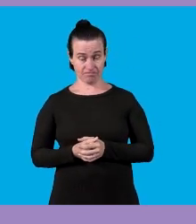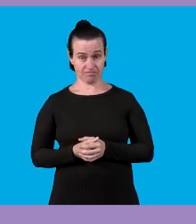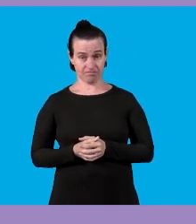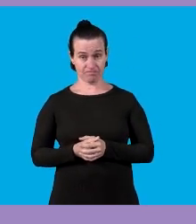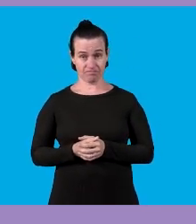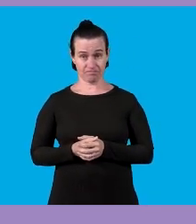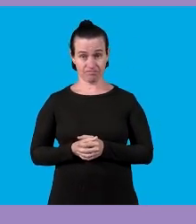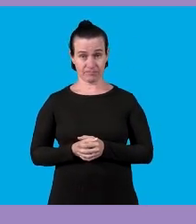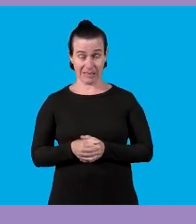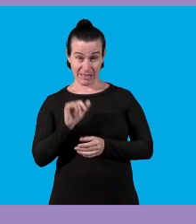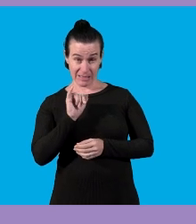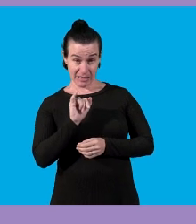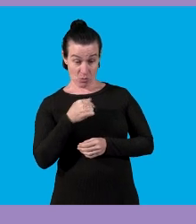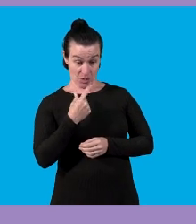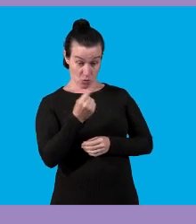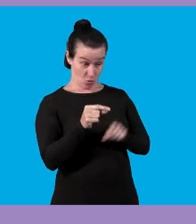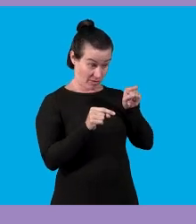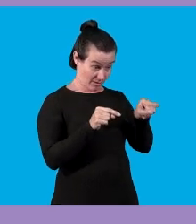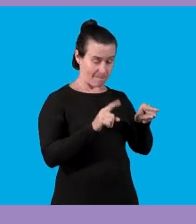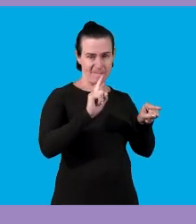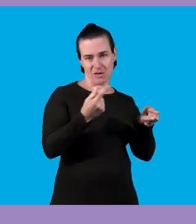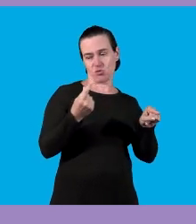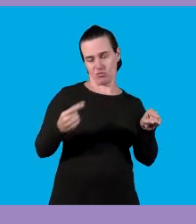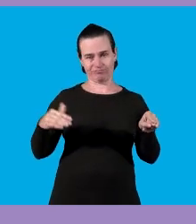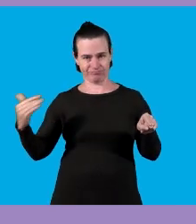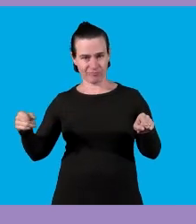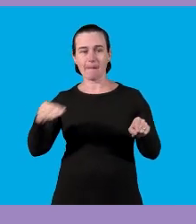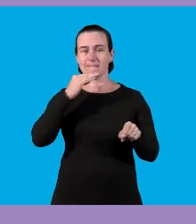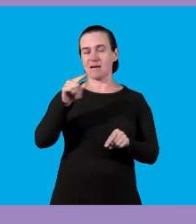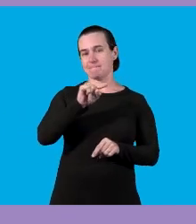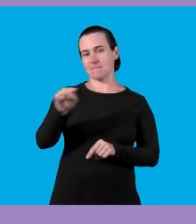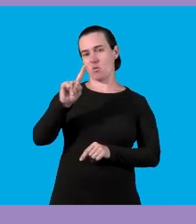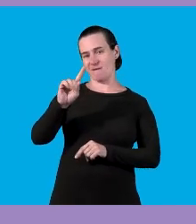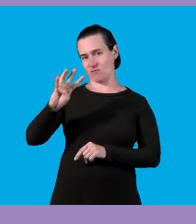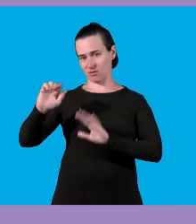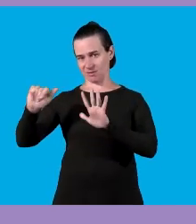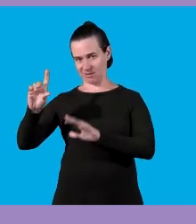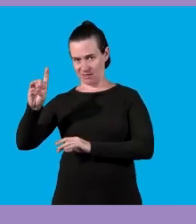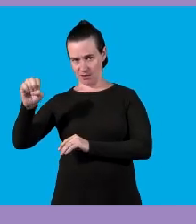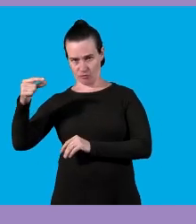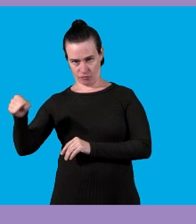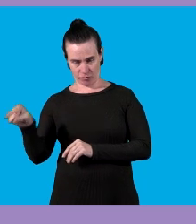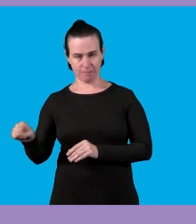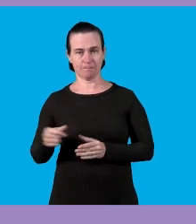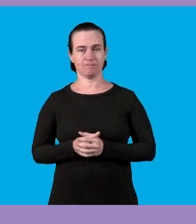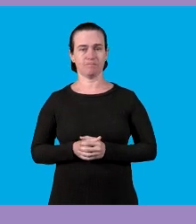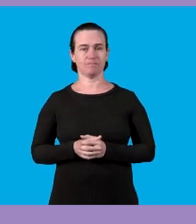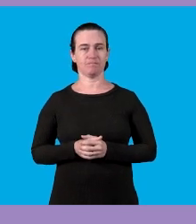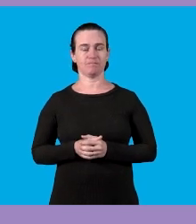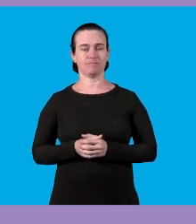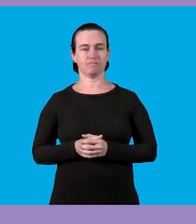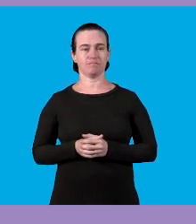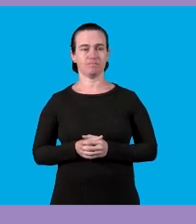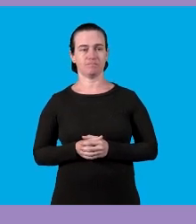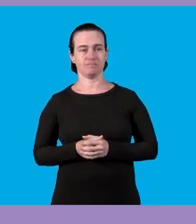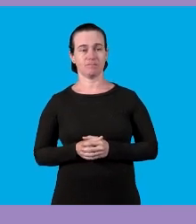And again, we need to subtract 146 degrees as we did on the left. And so the outcome